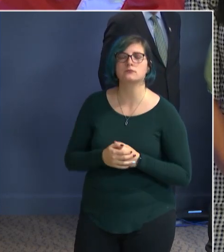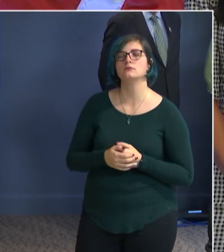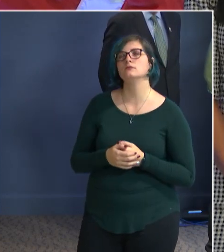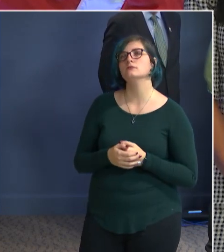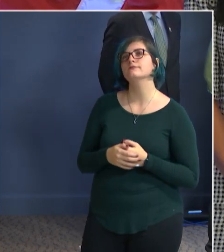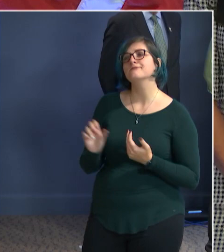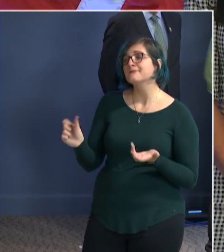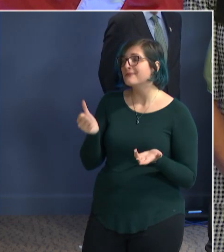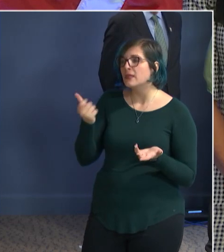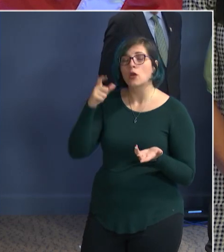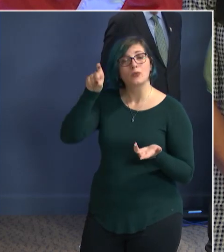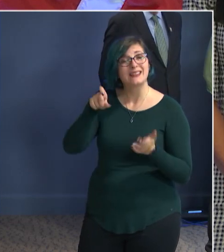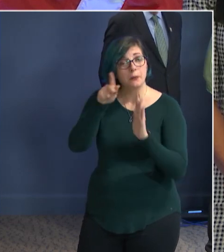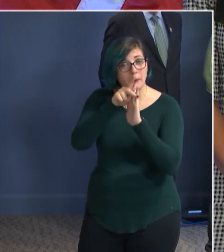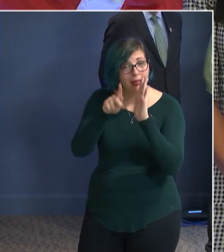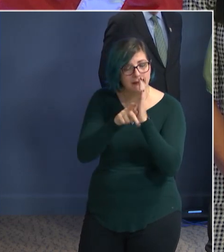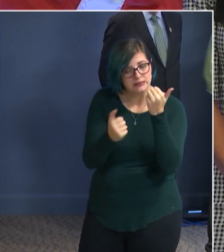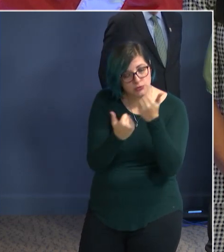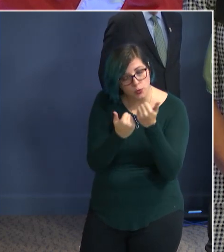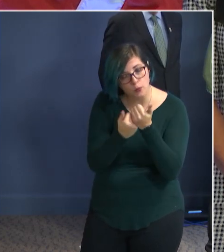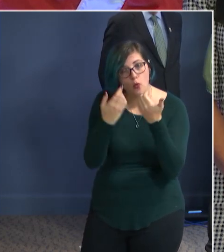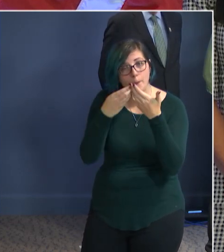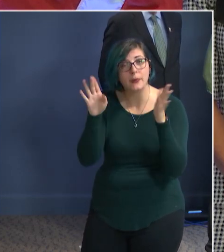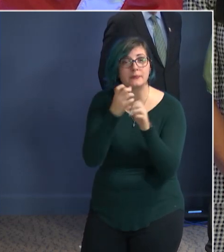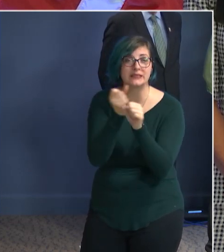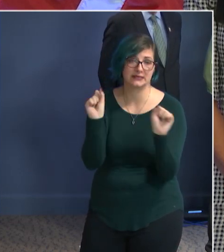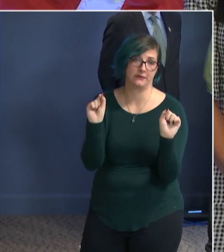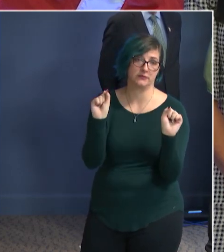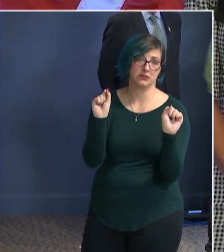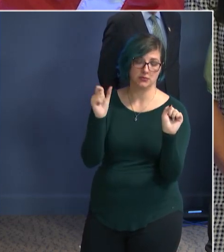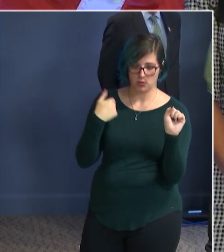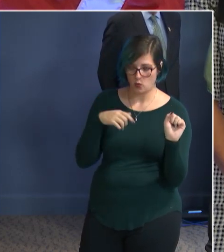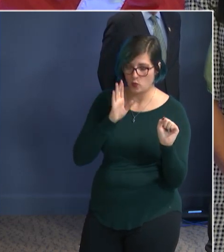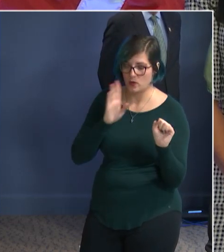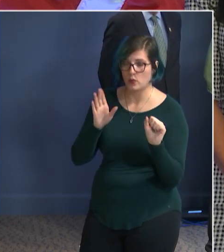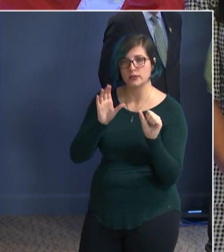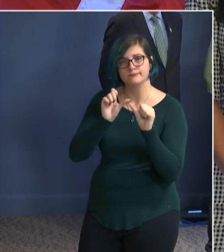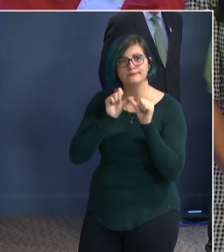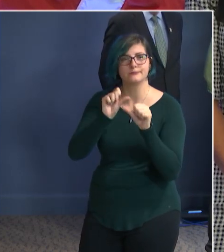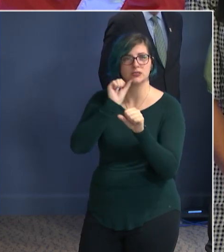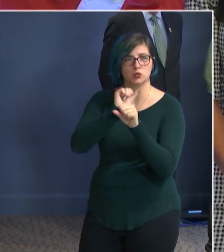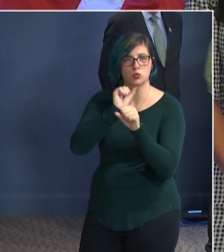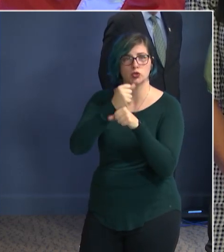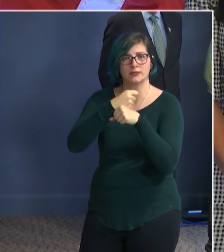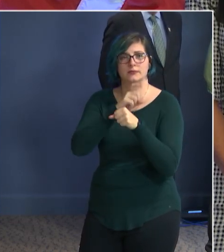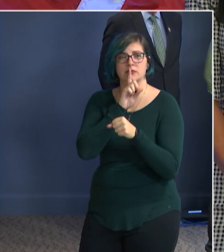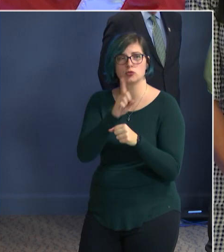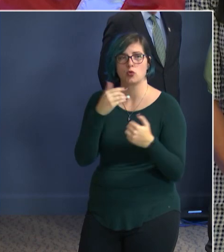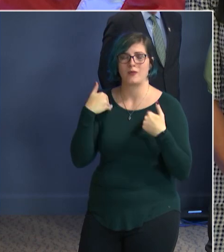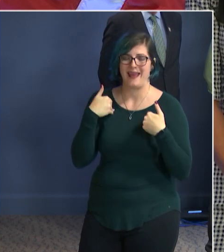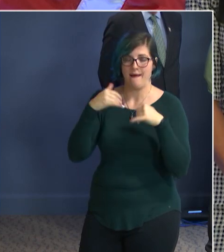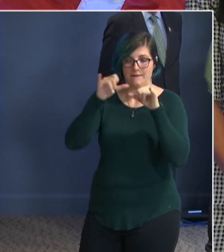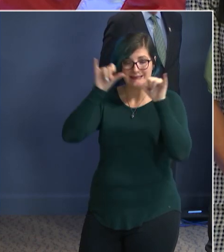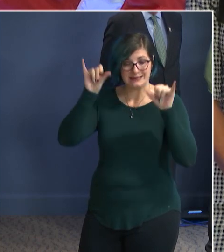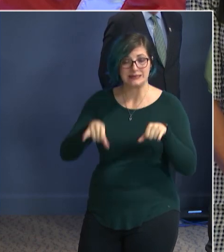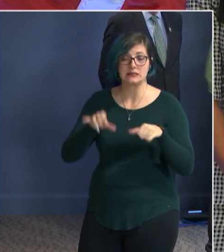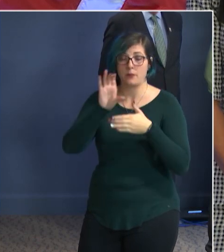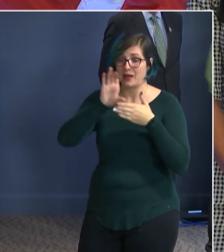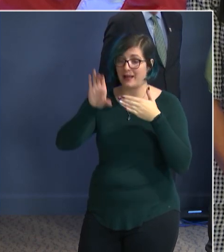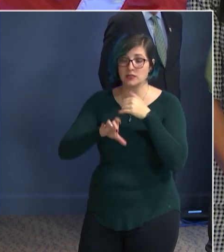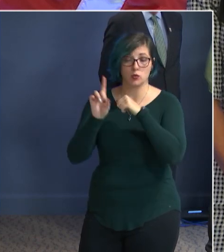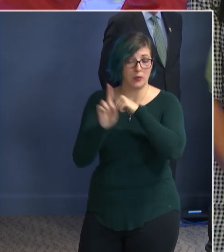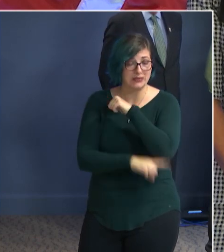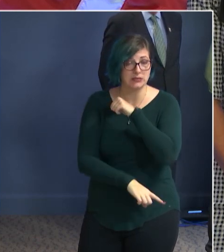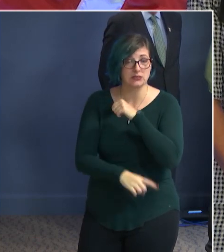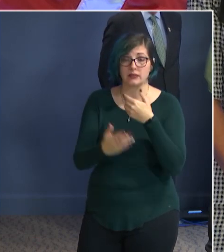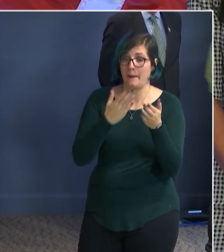policies that support our public safety. So we're going to keep working to make sure that we have a system of consequences, whether it's juvenile